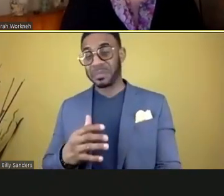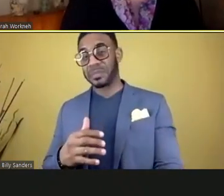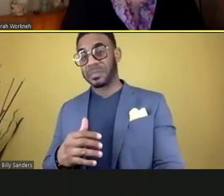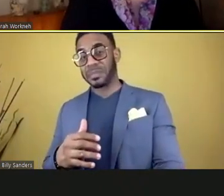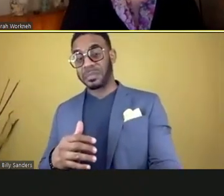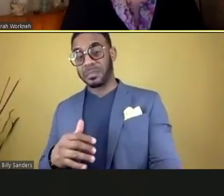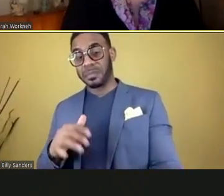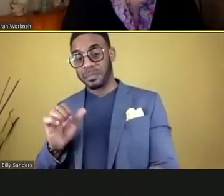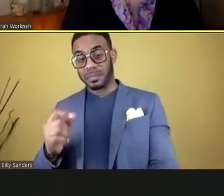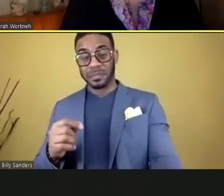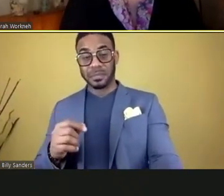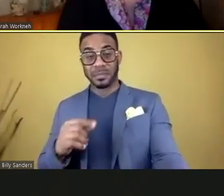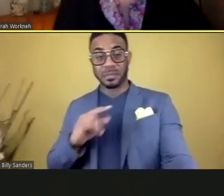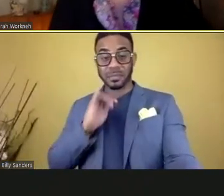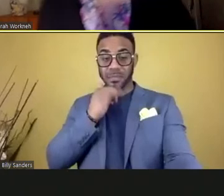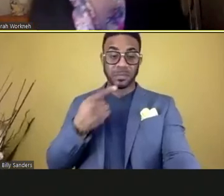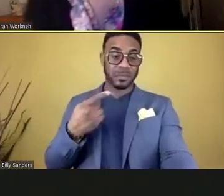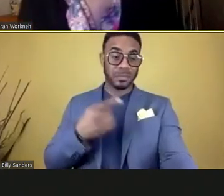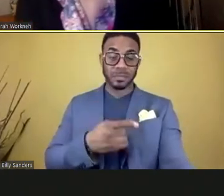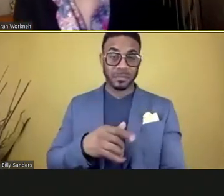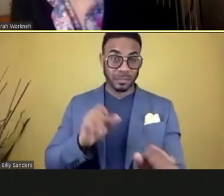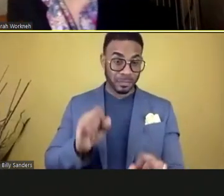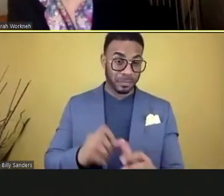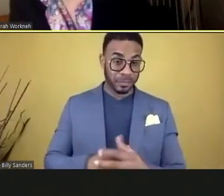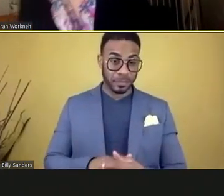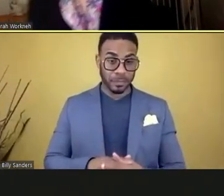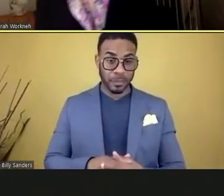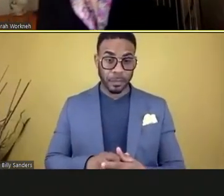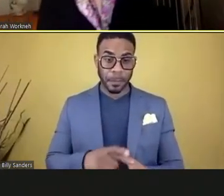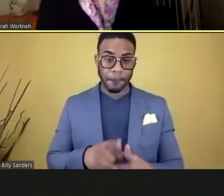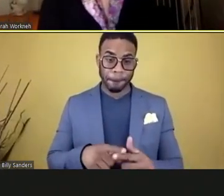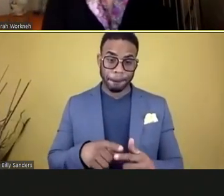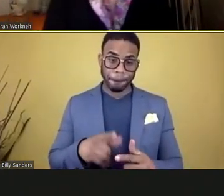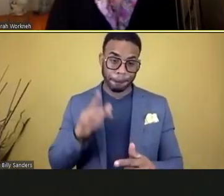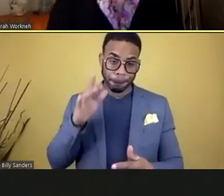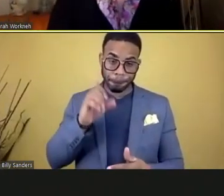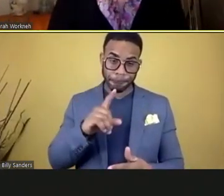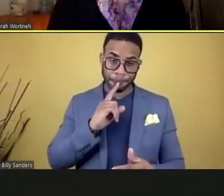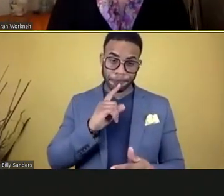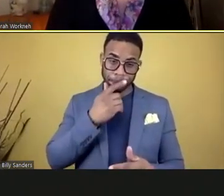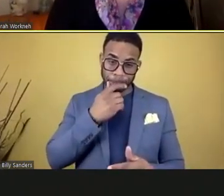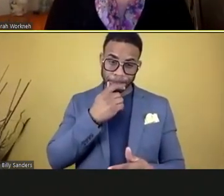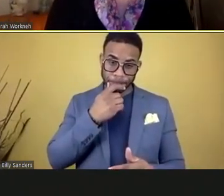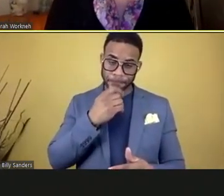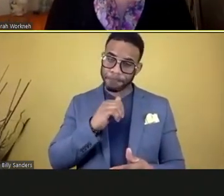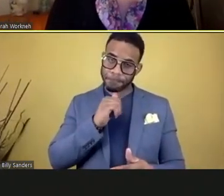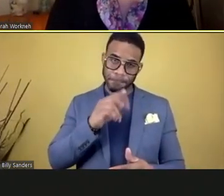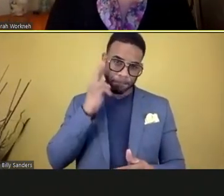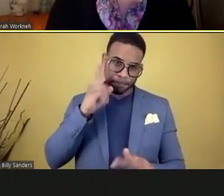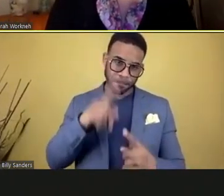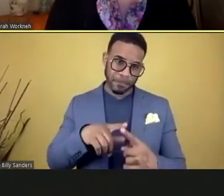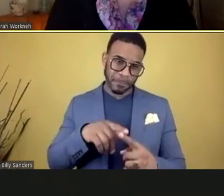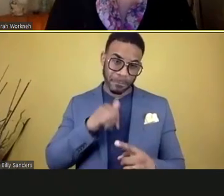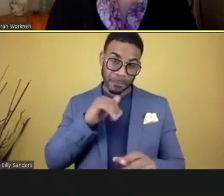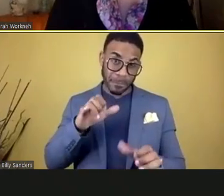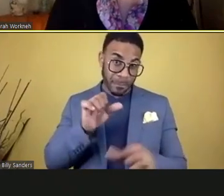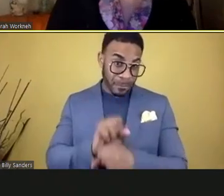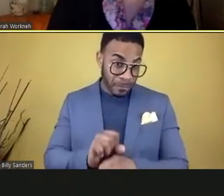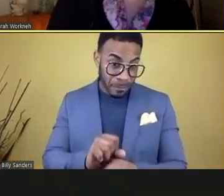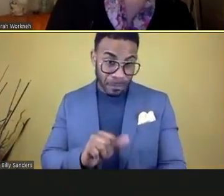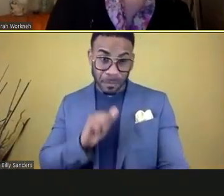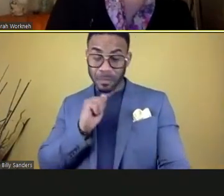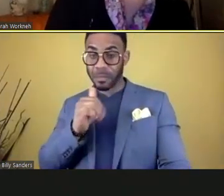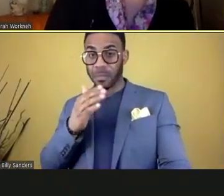go the wrong direction, but that I guess is not a reason to not do the work and not to stop,